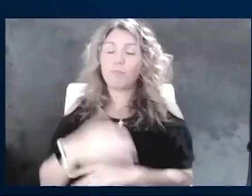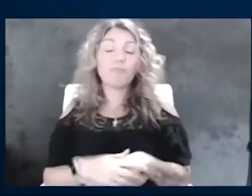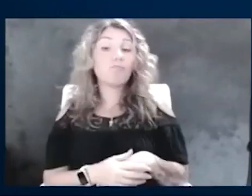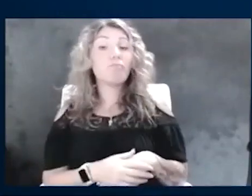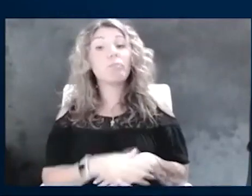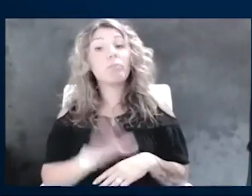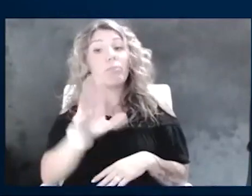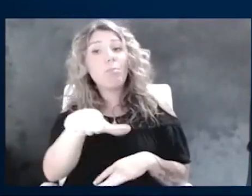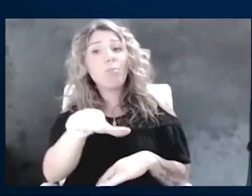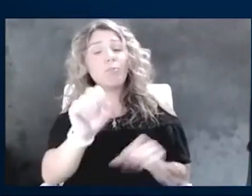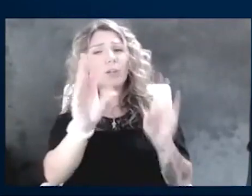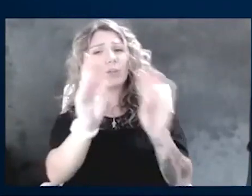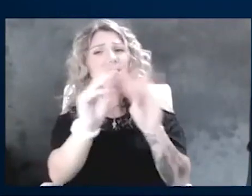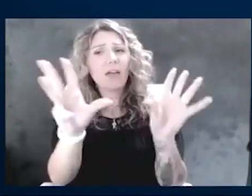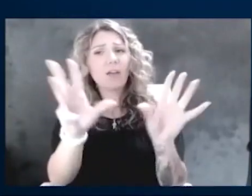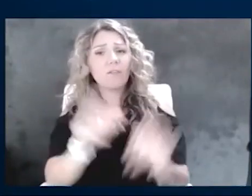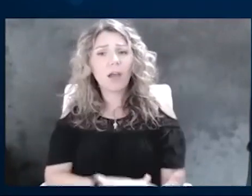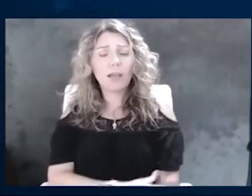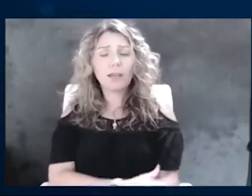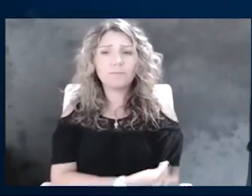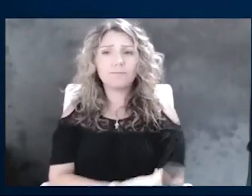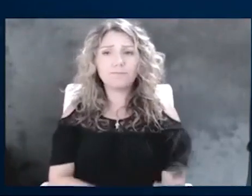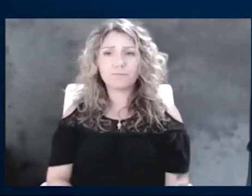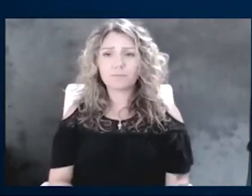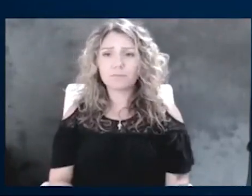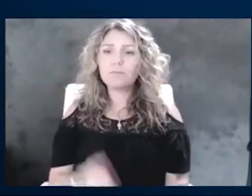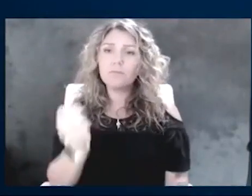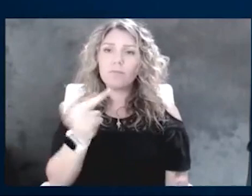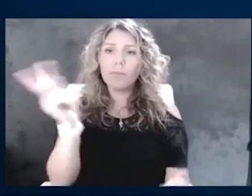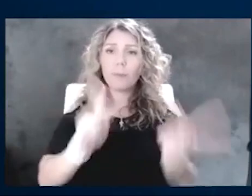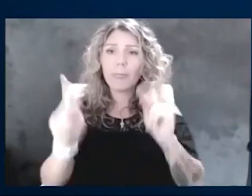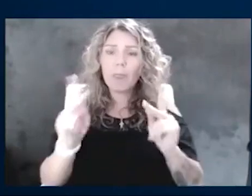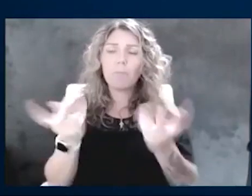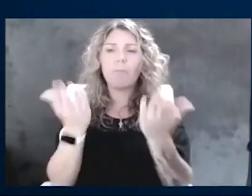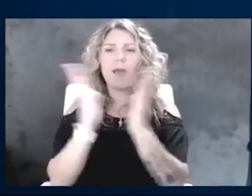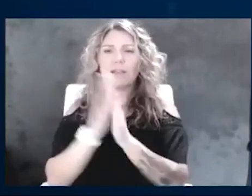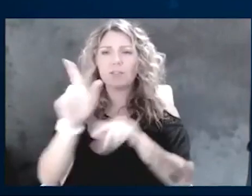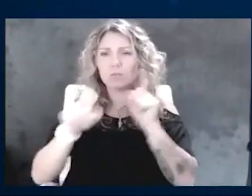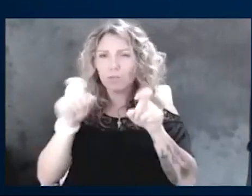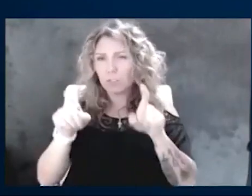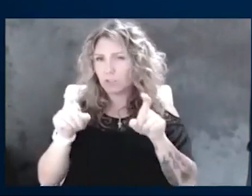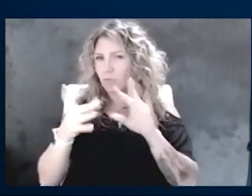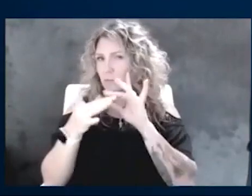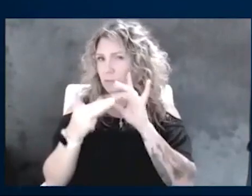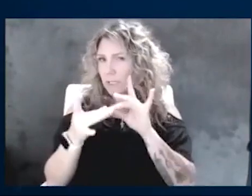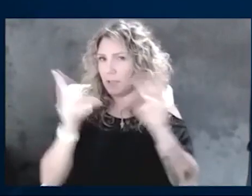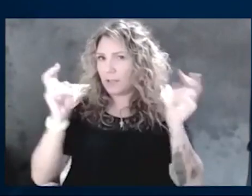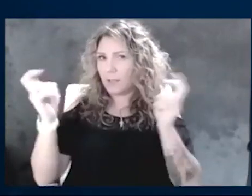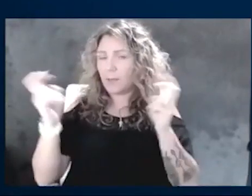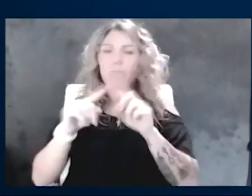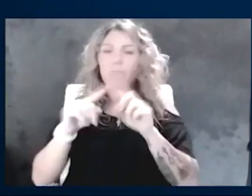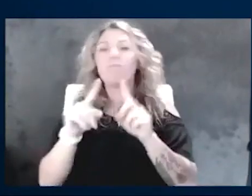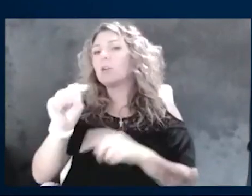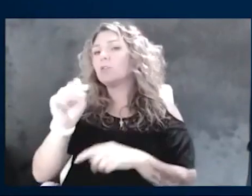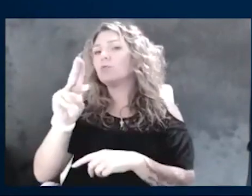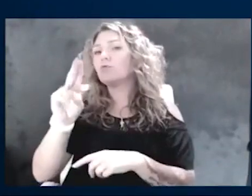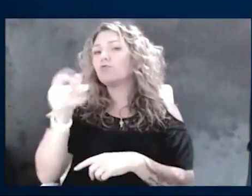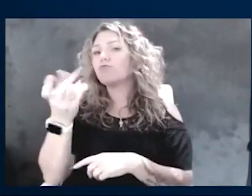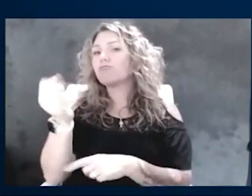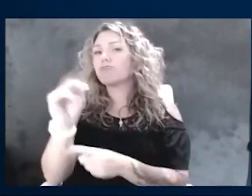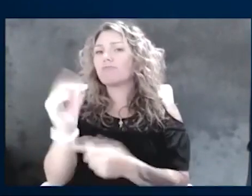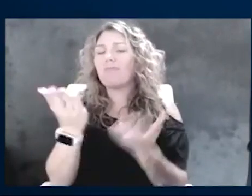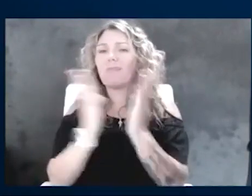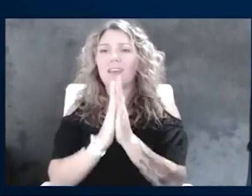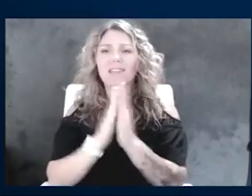clarification? There's a few people on here asking questions about this, but I'm going to ask Susan's question. She asked if you could please revisit the